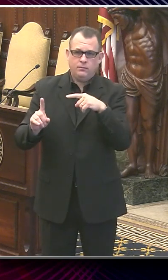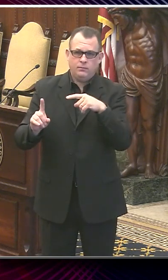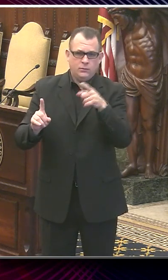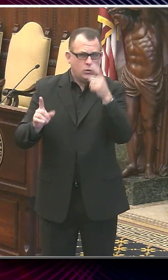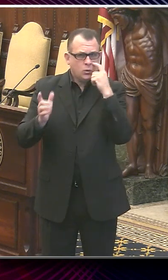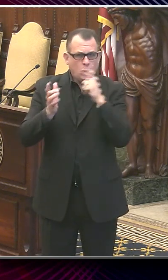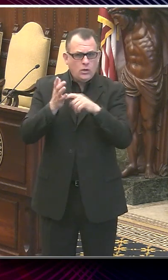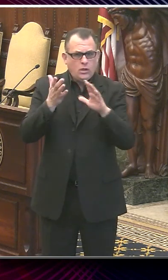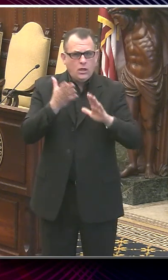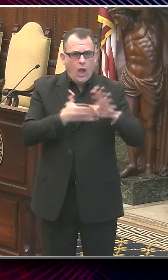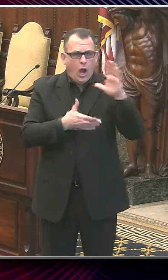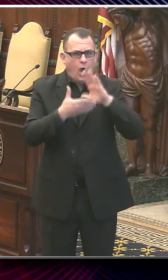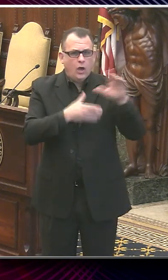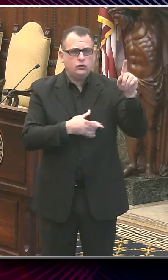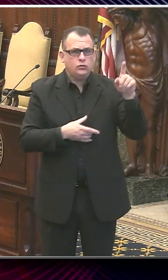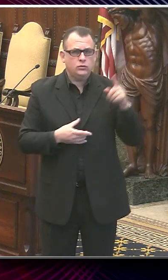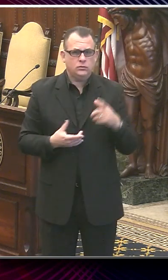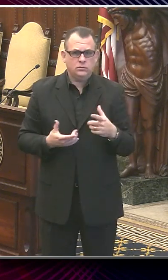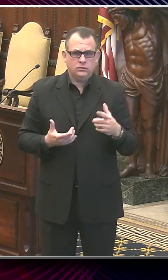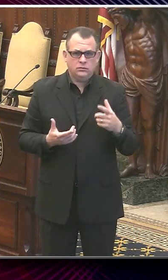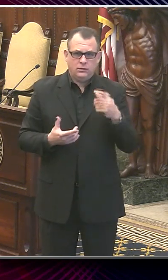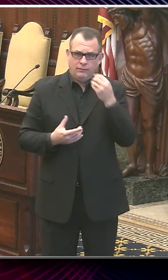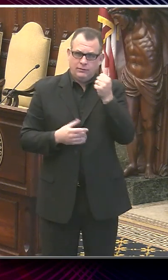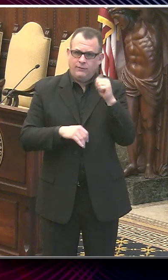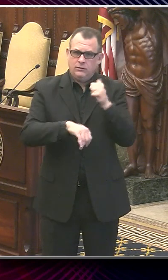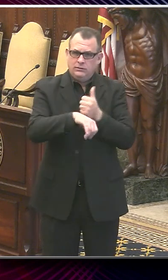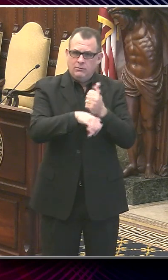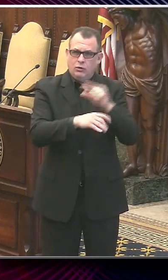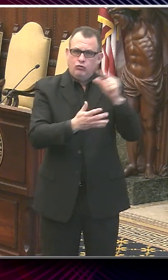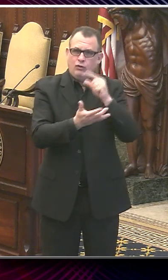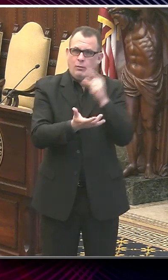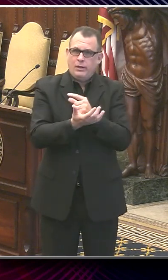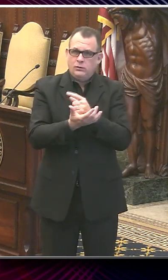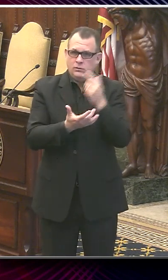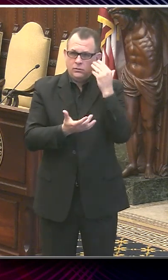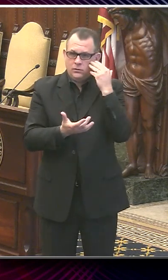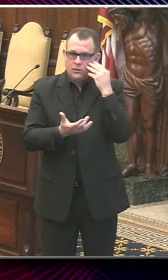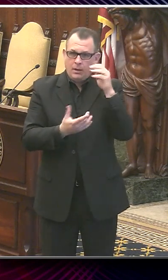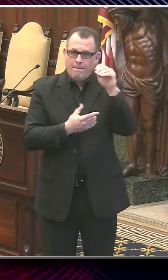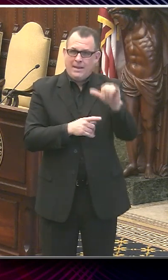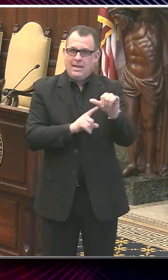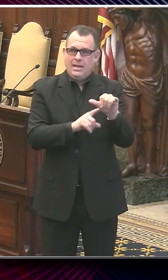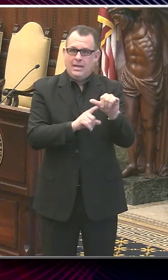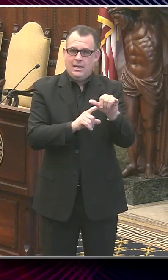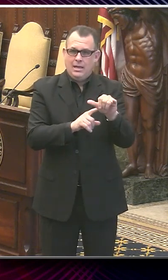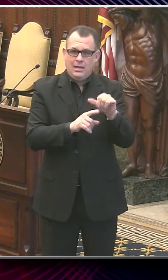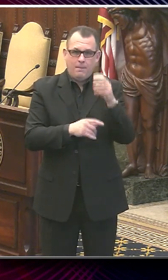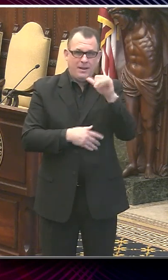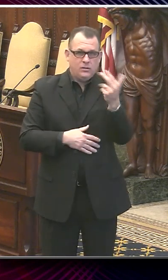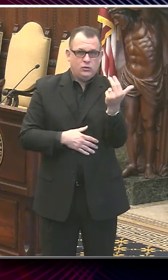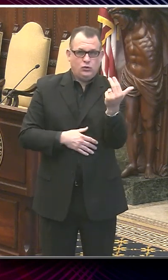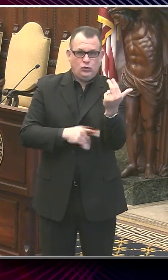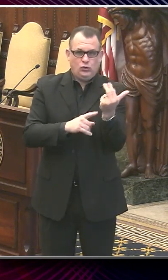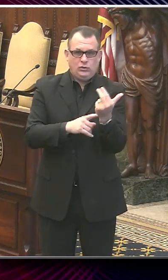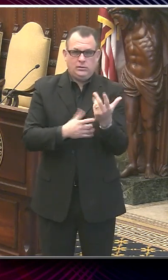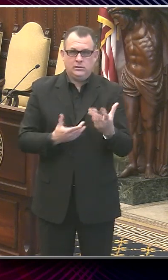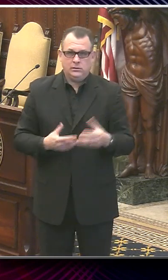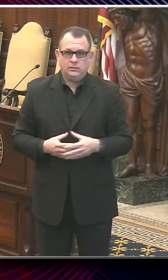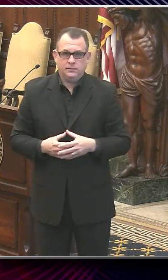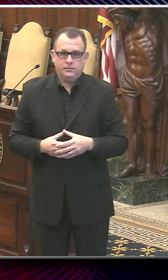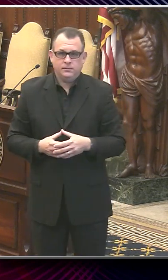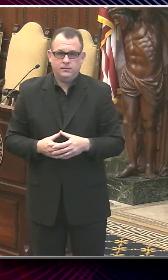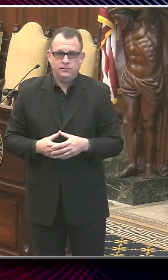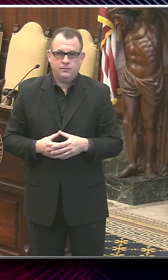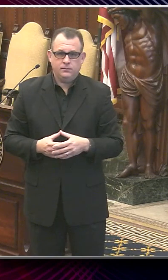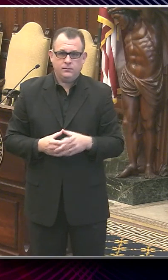colleges, several are setting up their commencement, and one is in May 13th, I believe. Has your